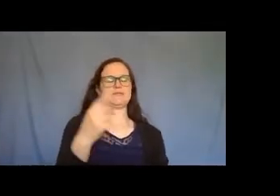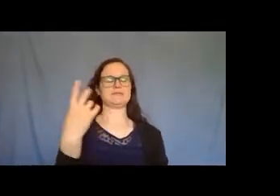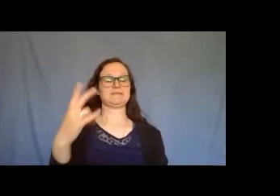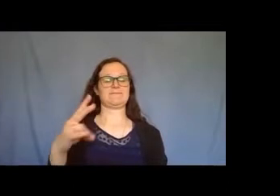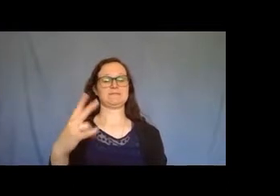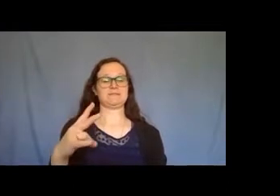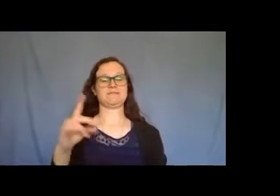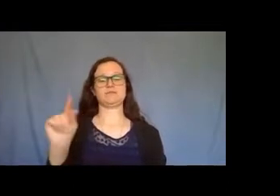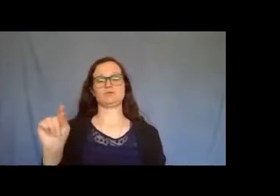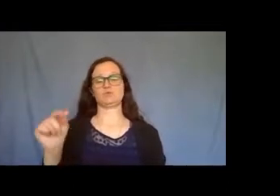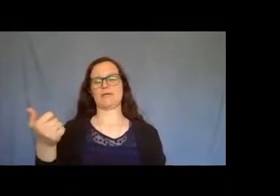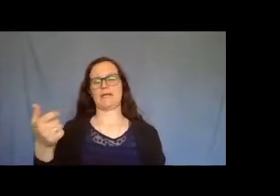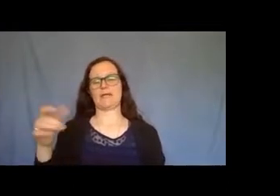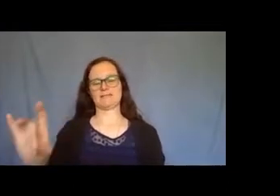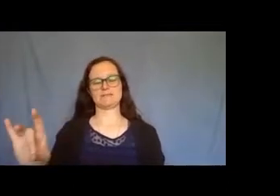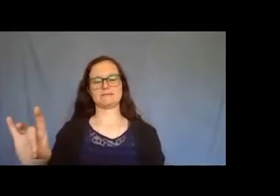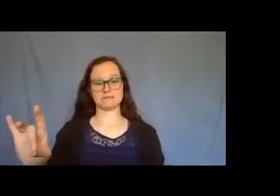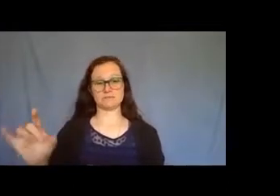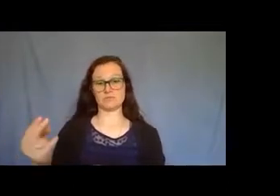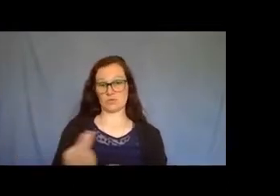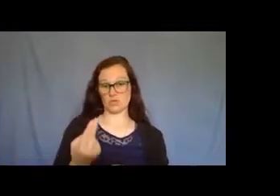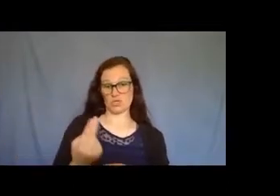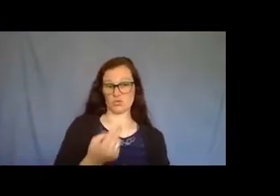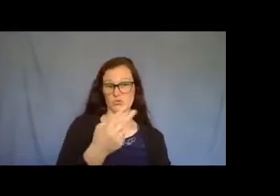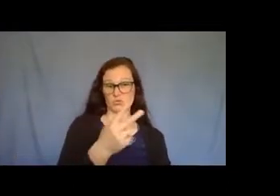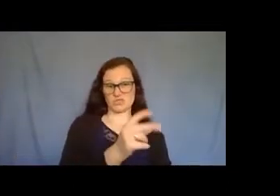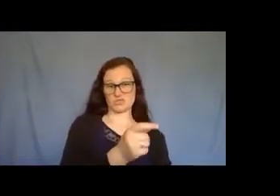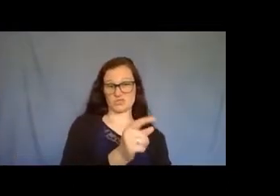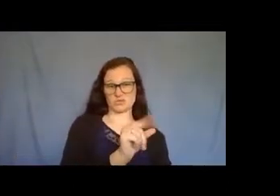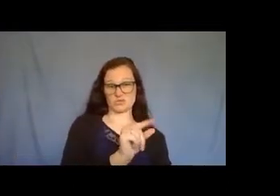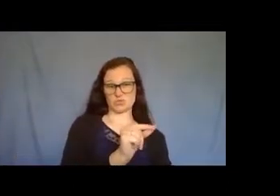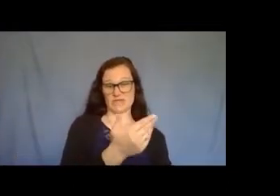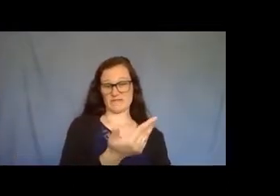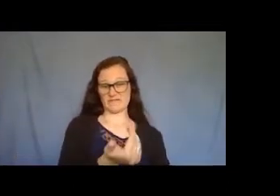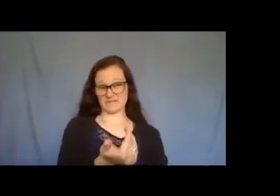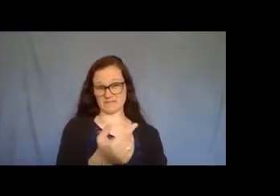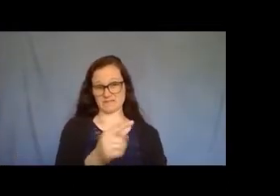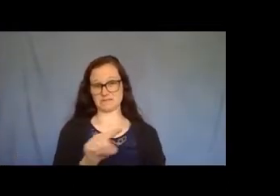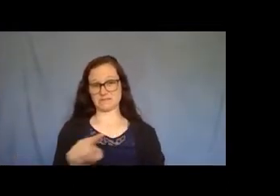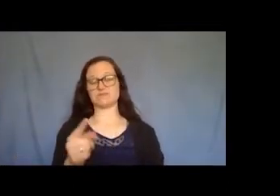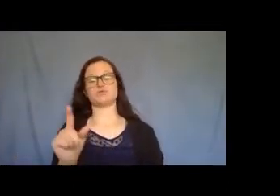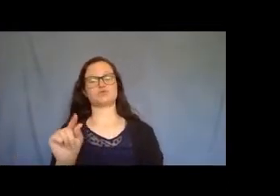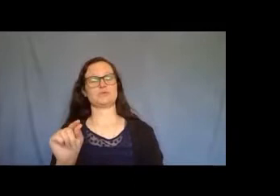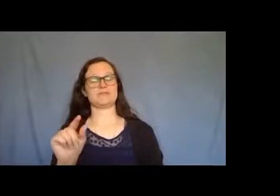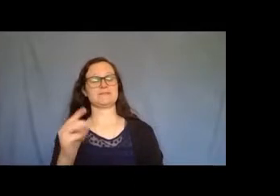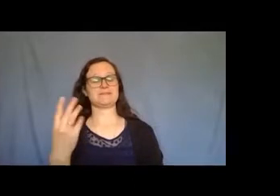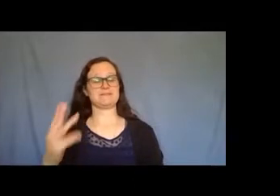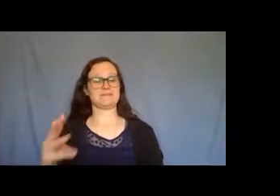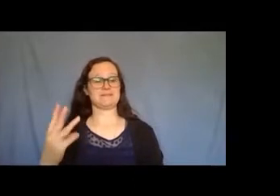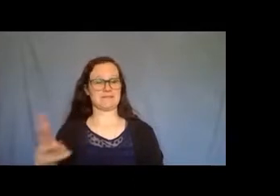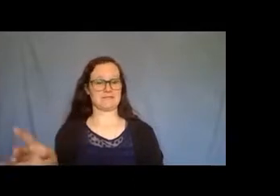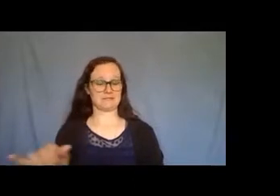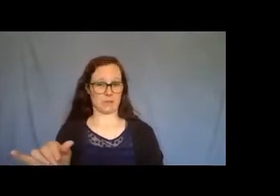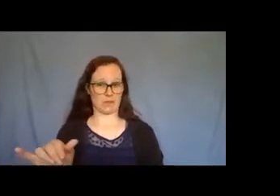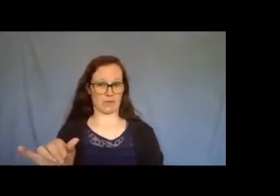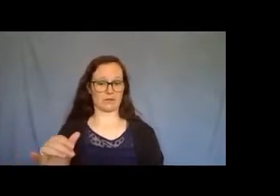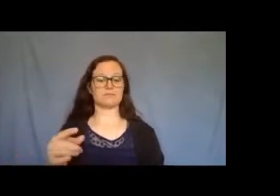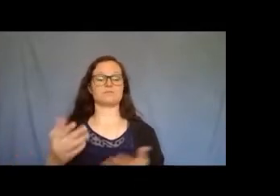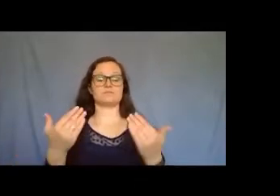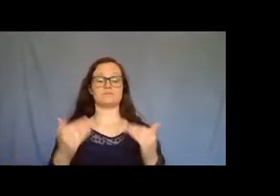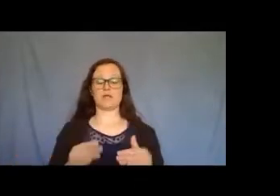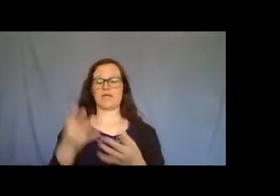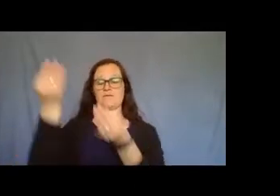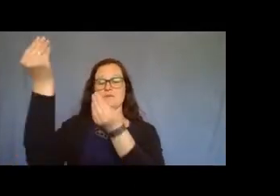also used our 2015-2016 post-Gold King mine spill monitoring data and data available from USGS